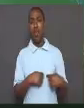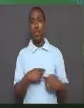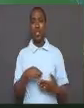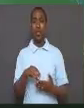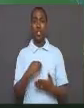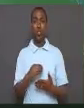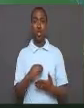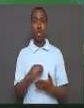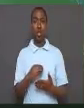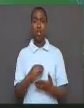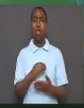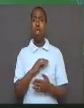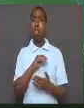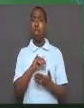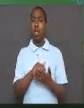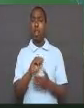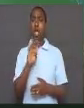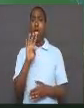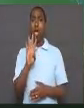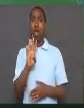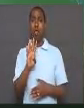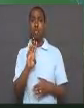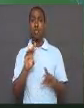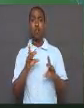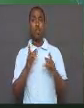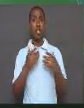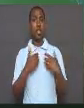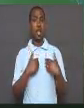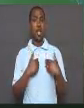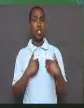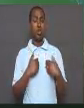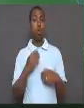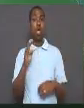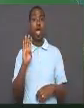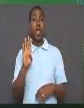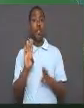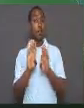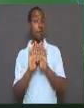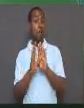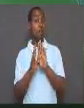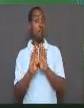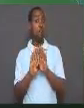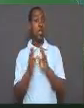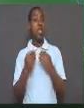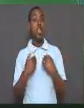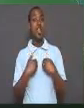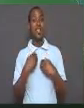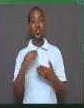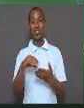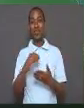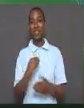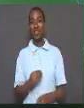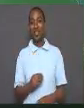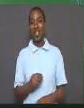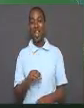including its 4 chambers and 4 valves. You also learned that